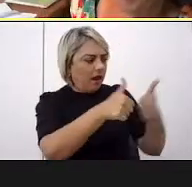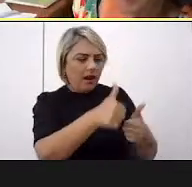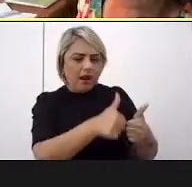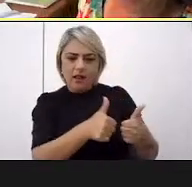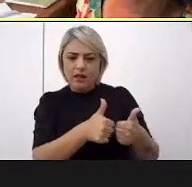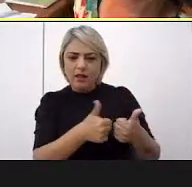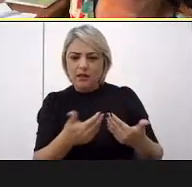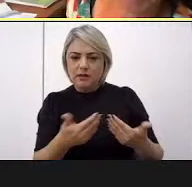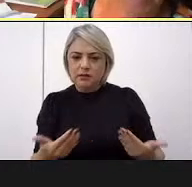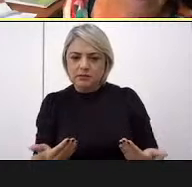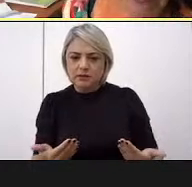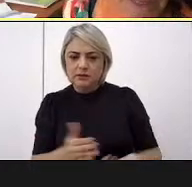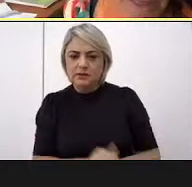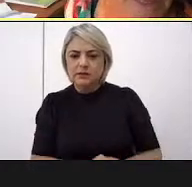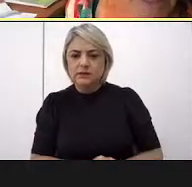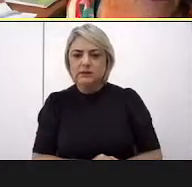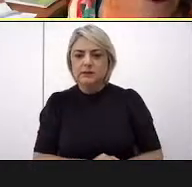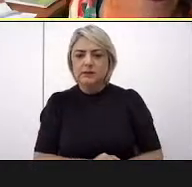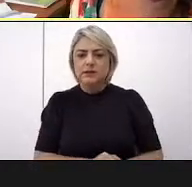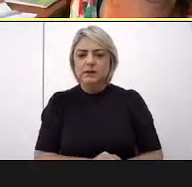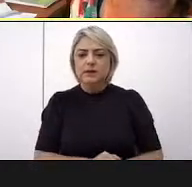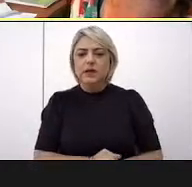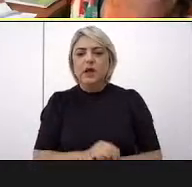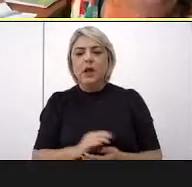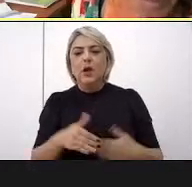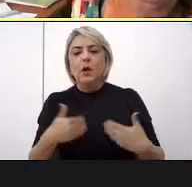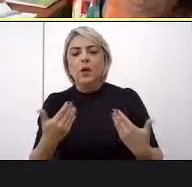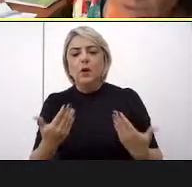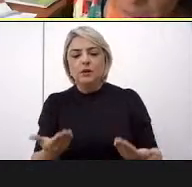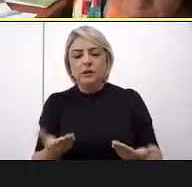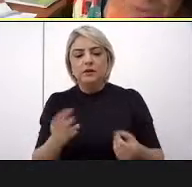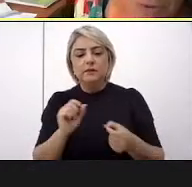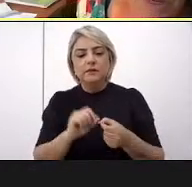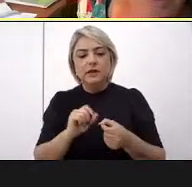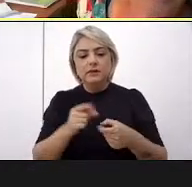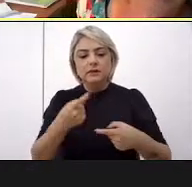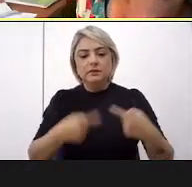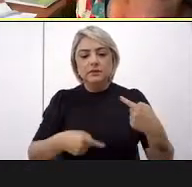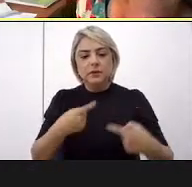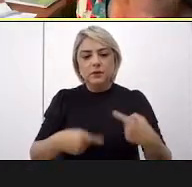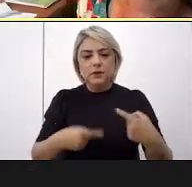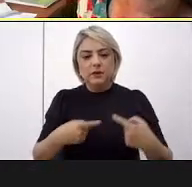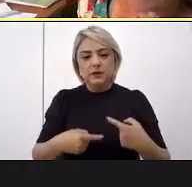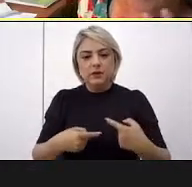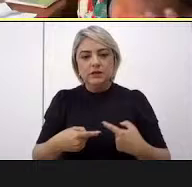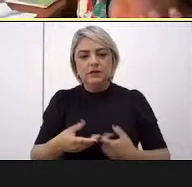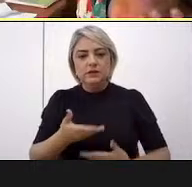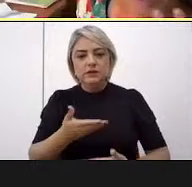for looking at global public policy making. So, in particular,